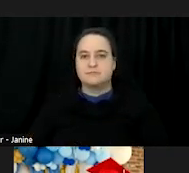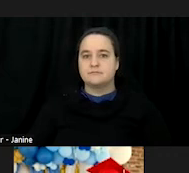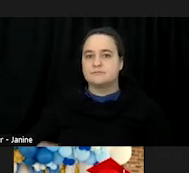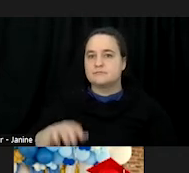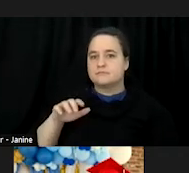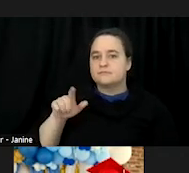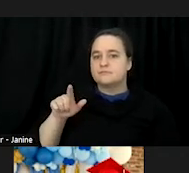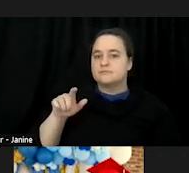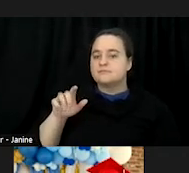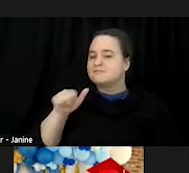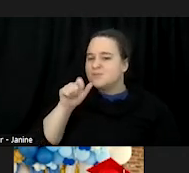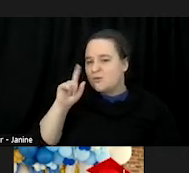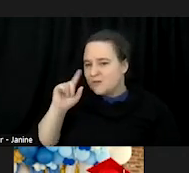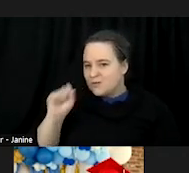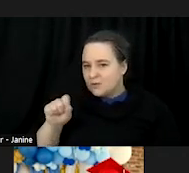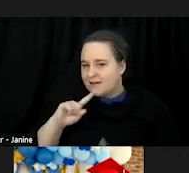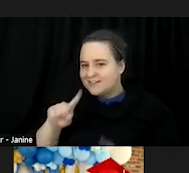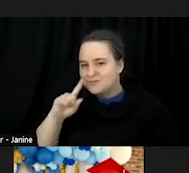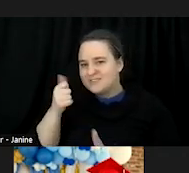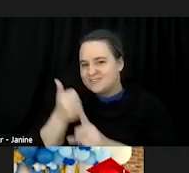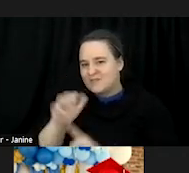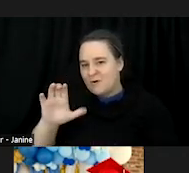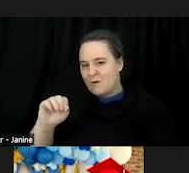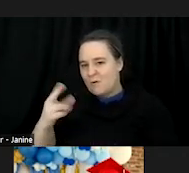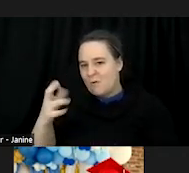I don't think you can answer, Peach, because you're a co-host. Yeah.